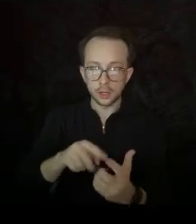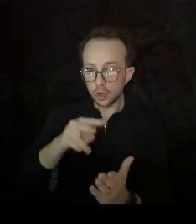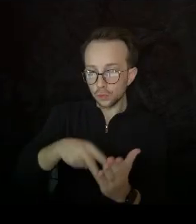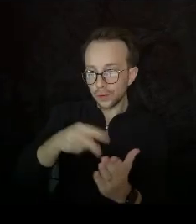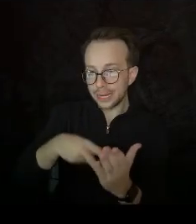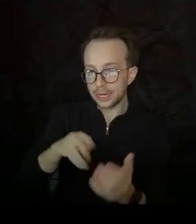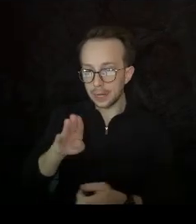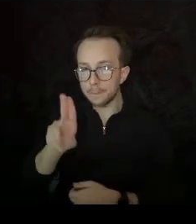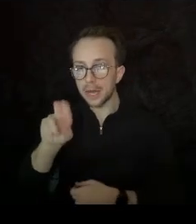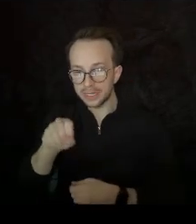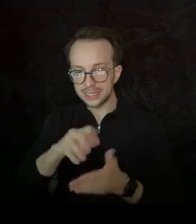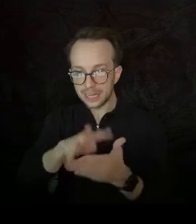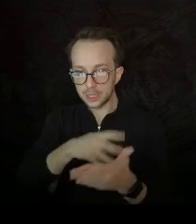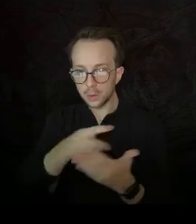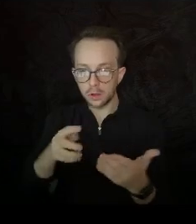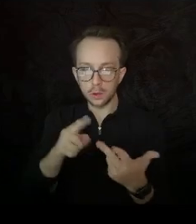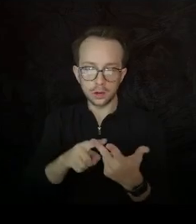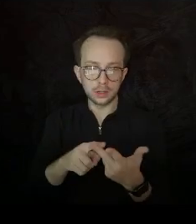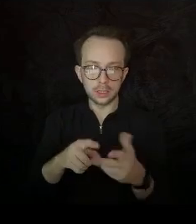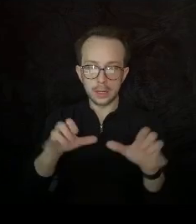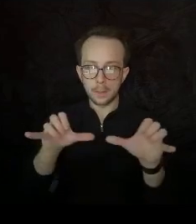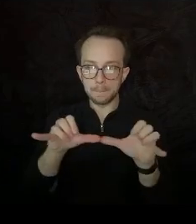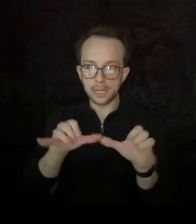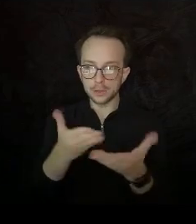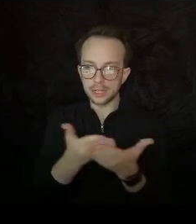or measuring ingredients for a recipe.